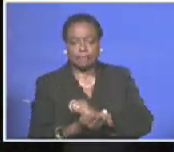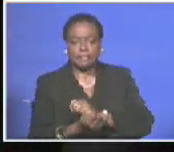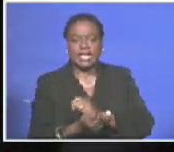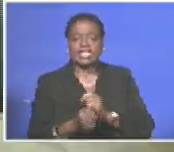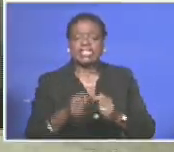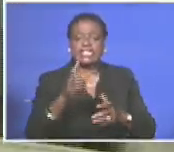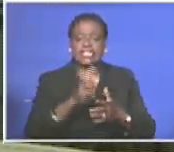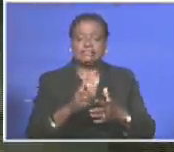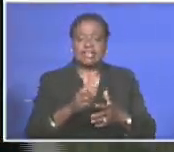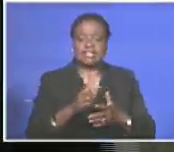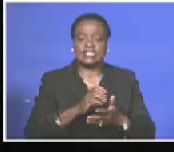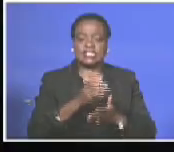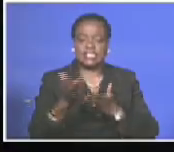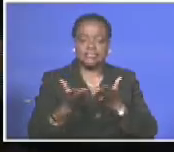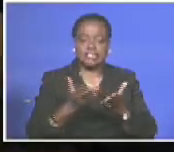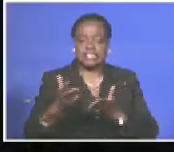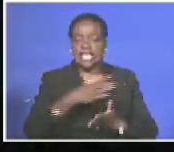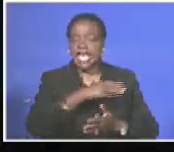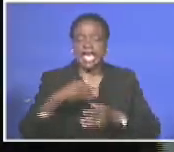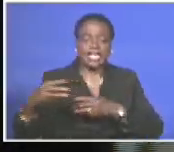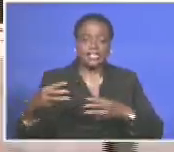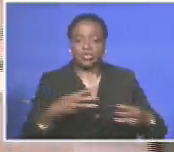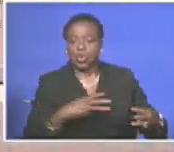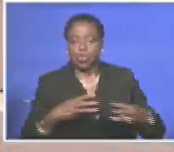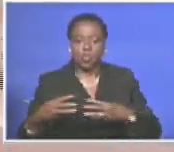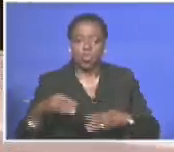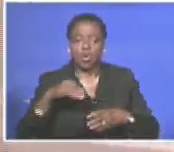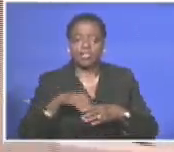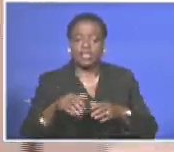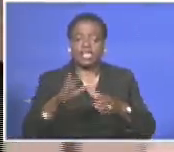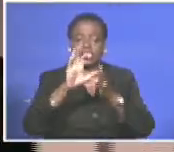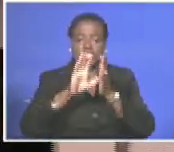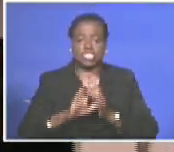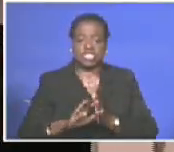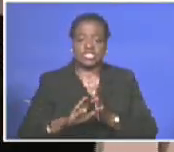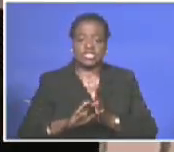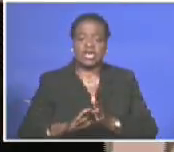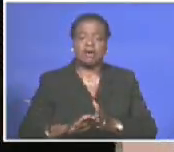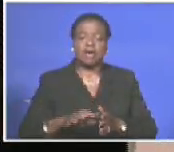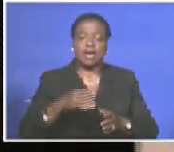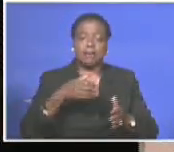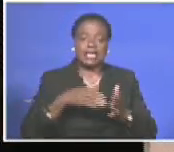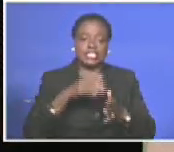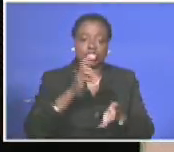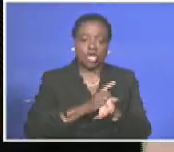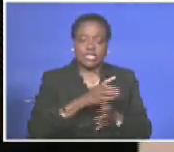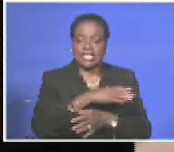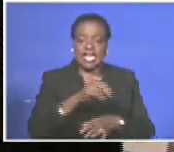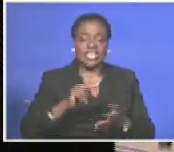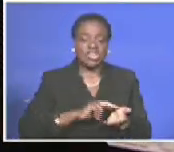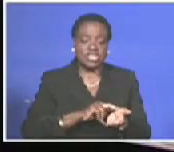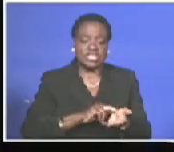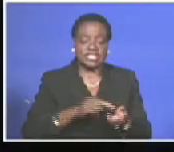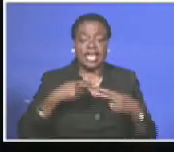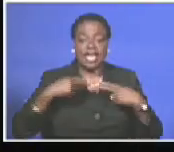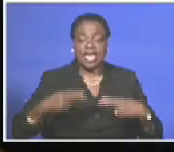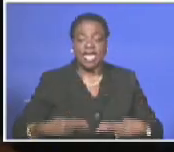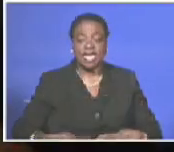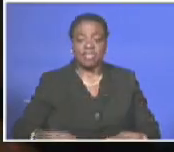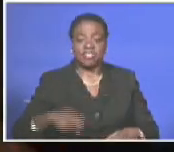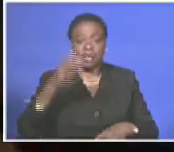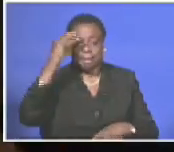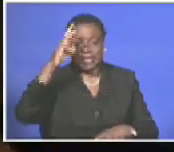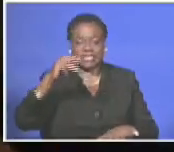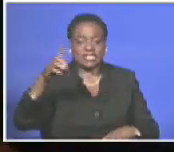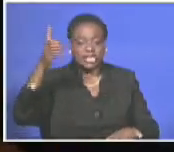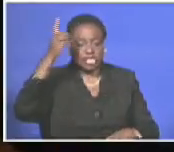and a tug of war over the conditions of work for doctors and nurses. Amidst the conflicts, Health Minister Dr. Dwayne Sands